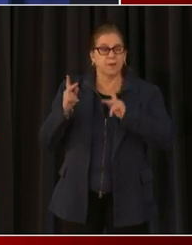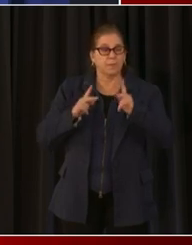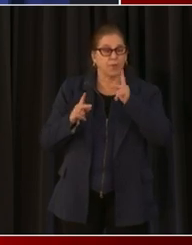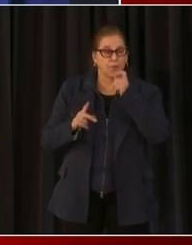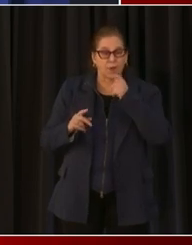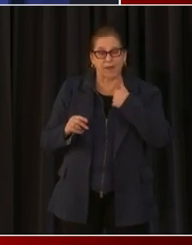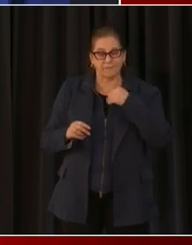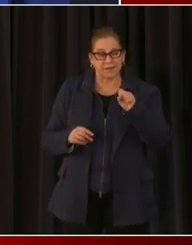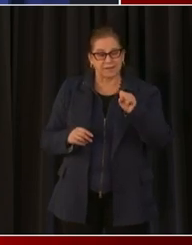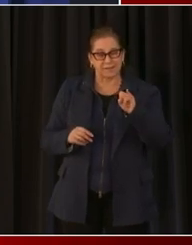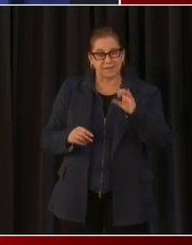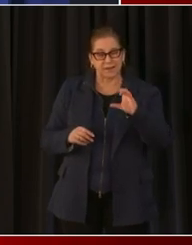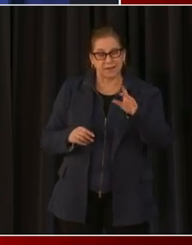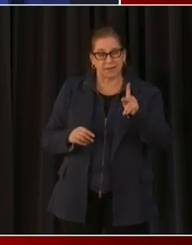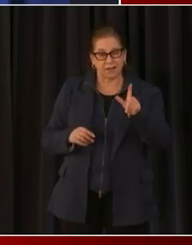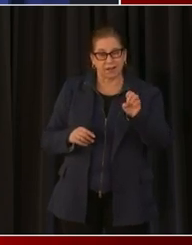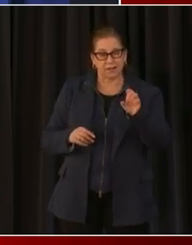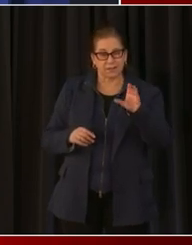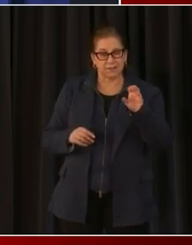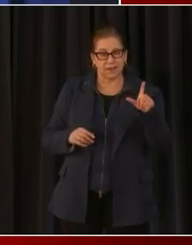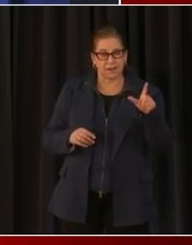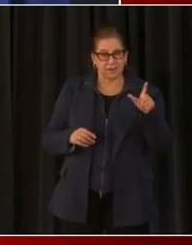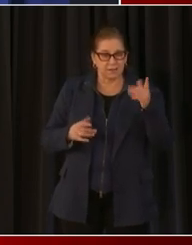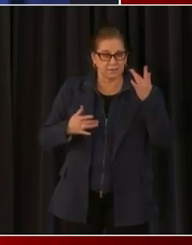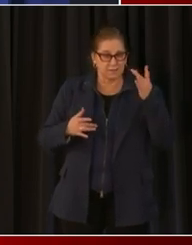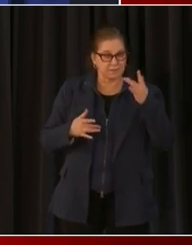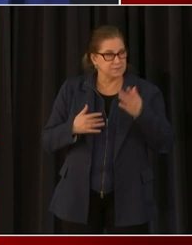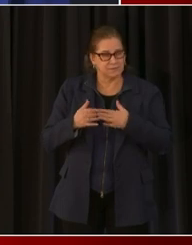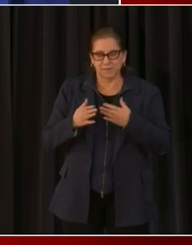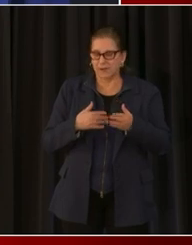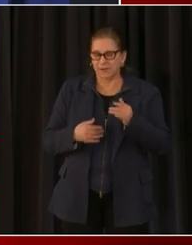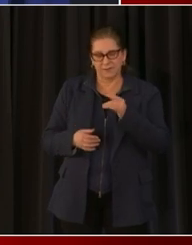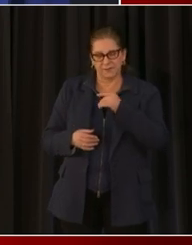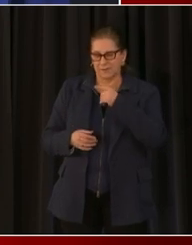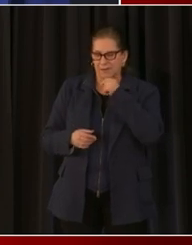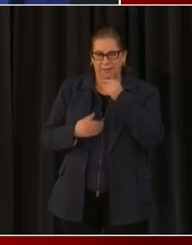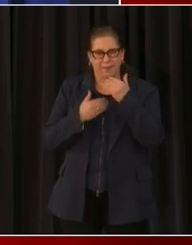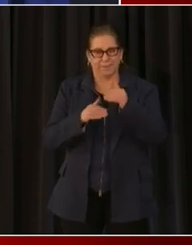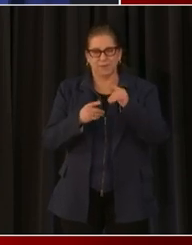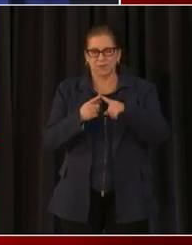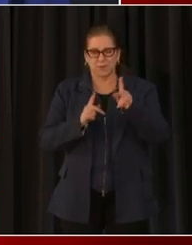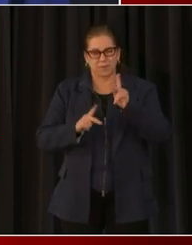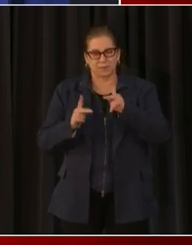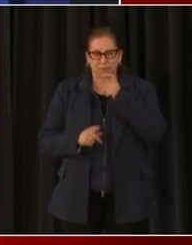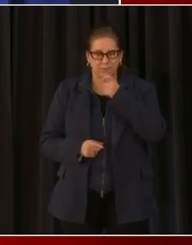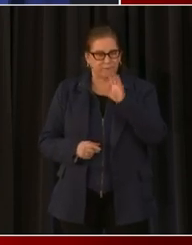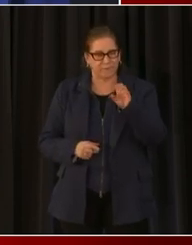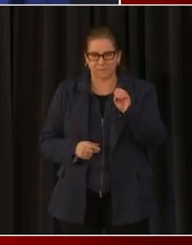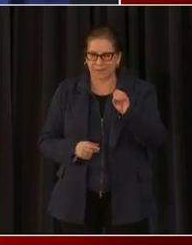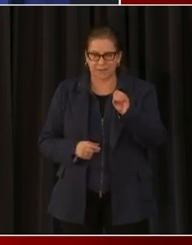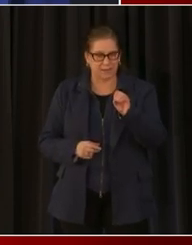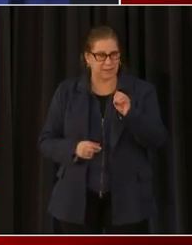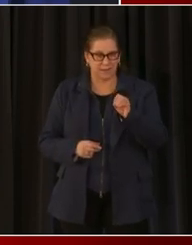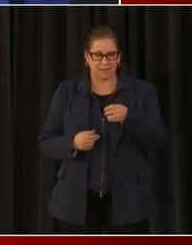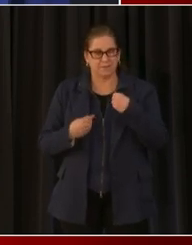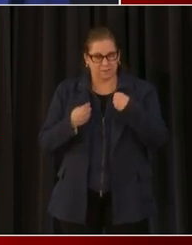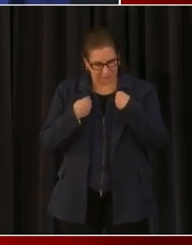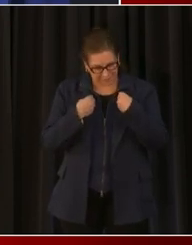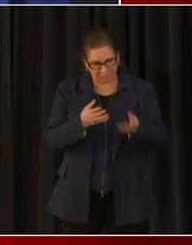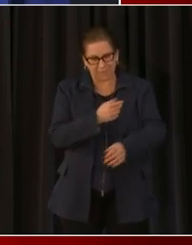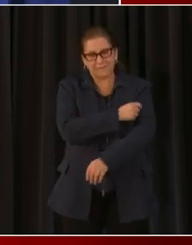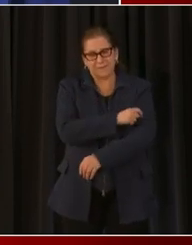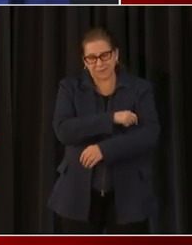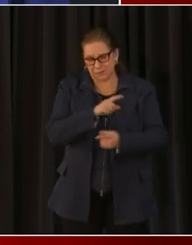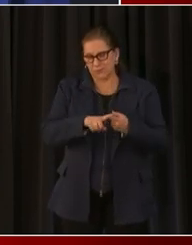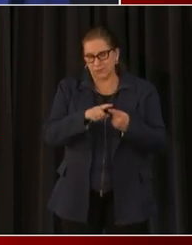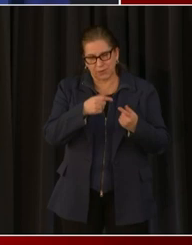their life expectancy isn't even 50. So we would miss the opportunity to provide them a vaccine that could protect them, reduce